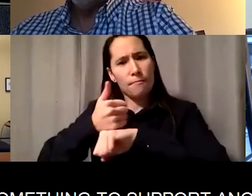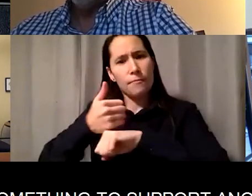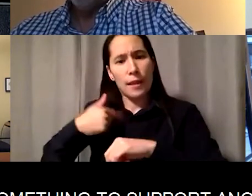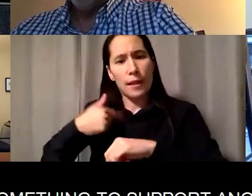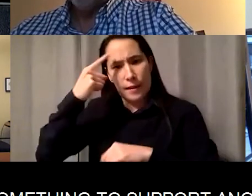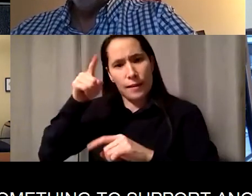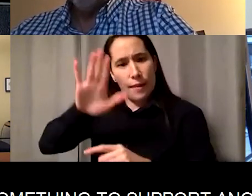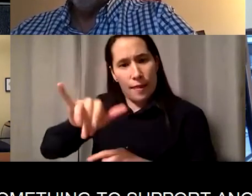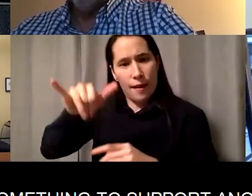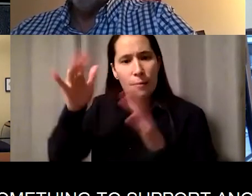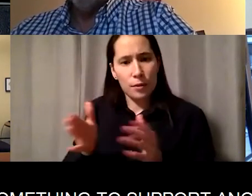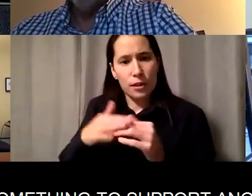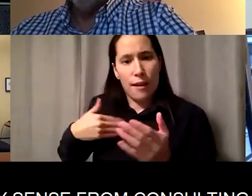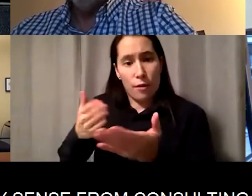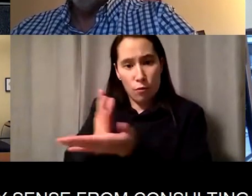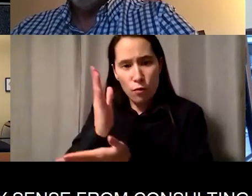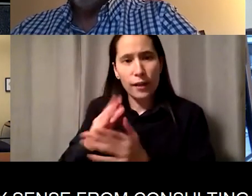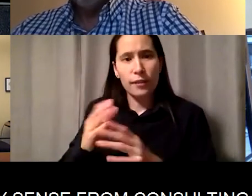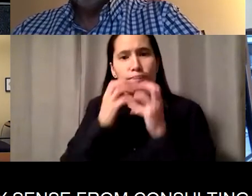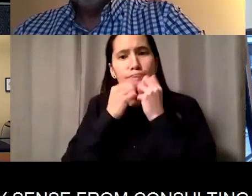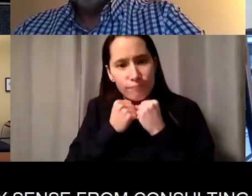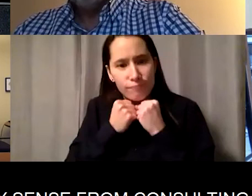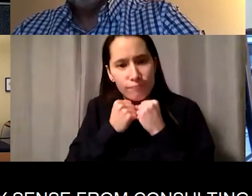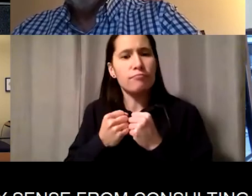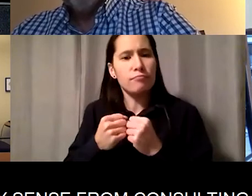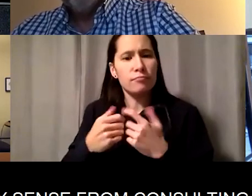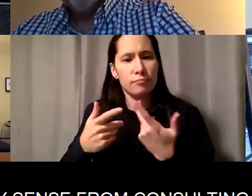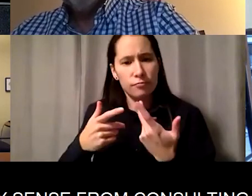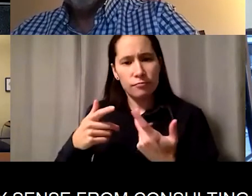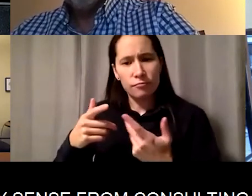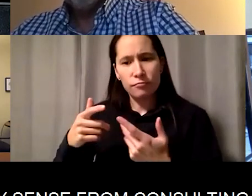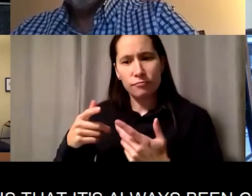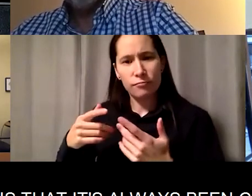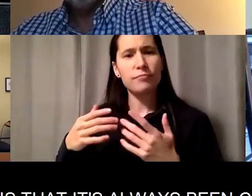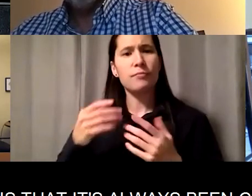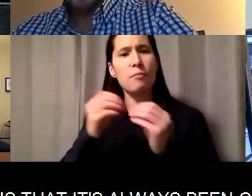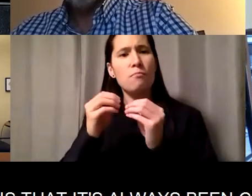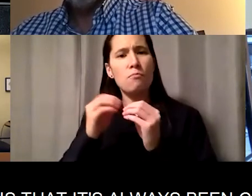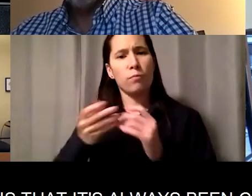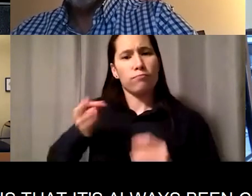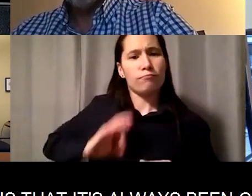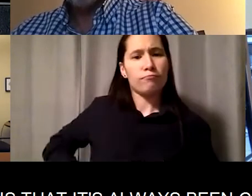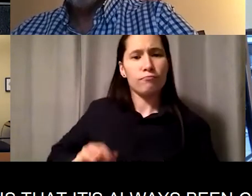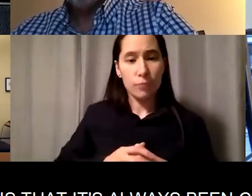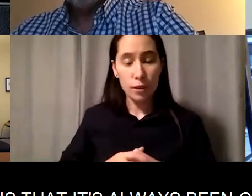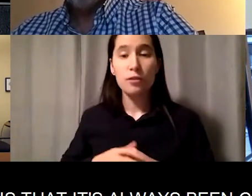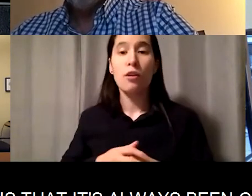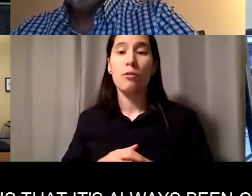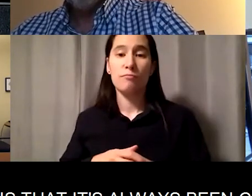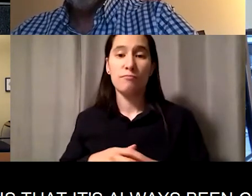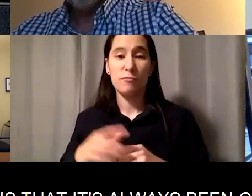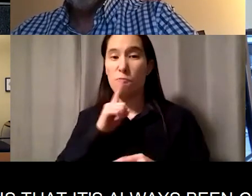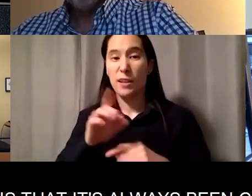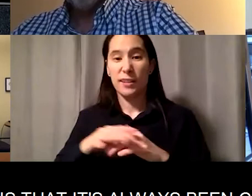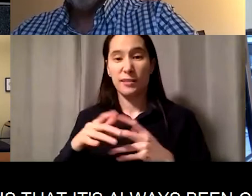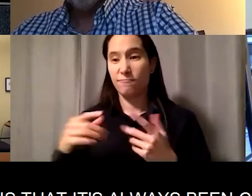another person that you care about. My sense from consulting with caregivers over the years is that it's always been challenging